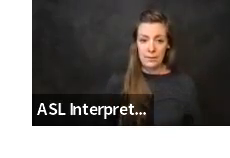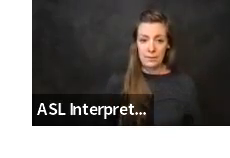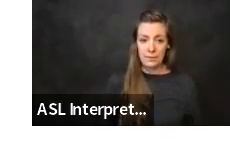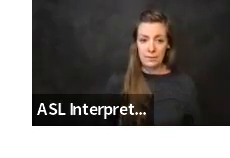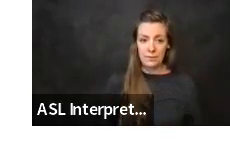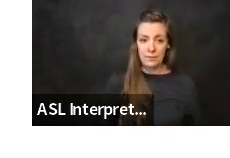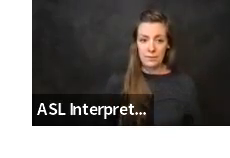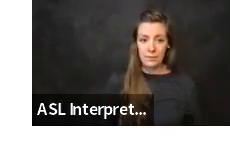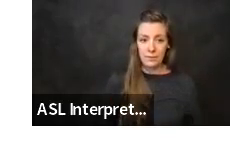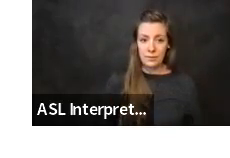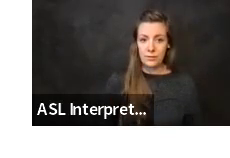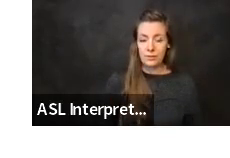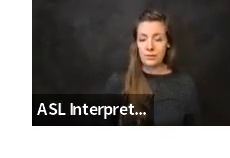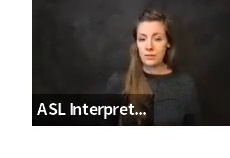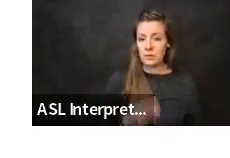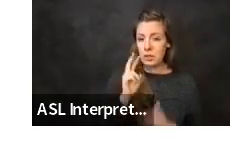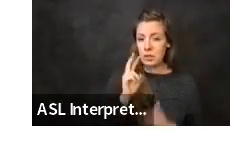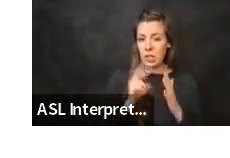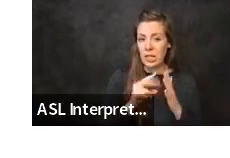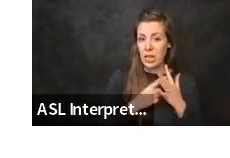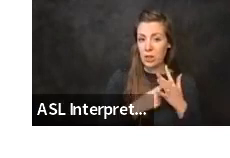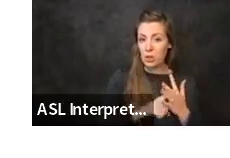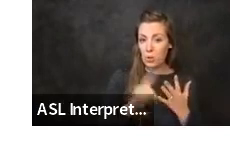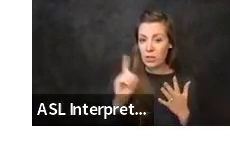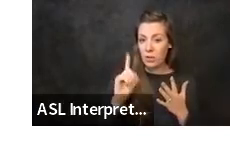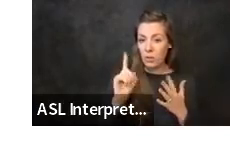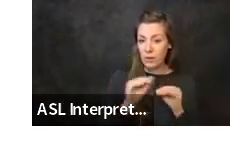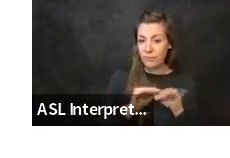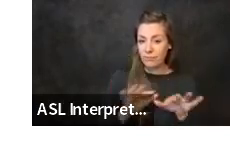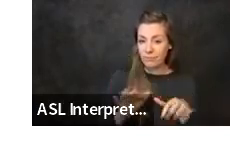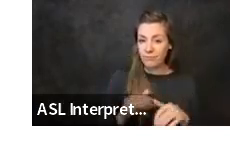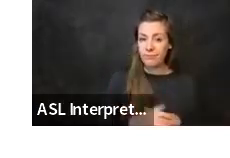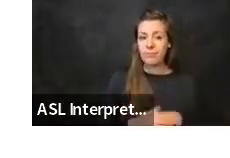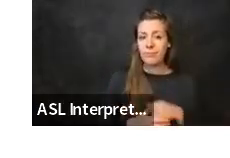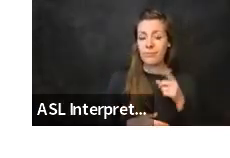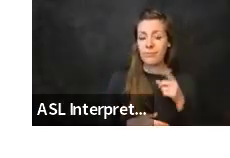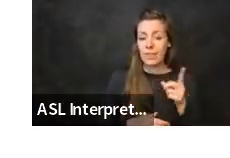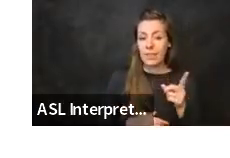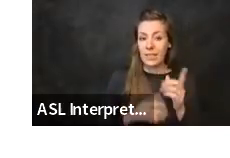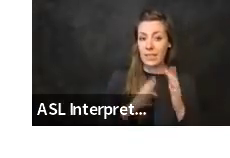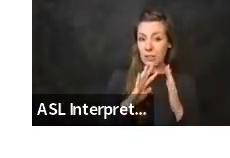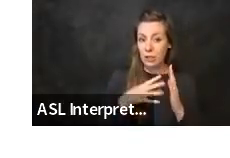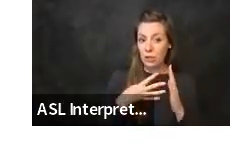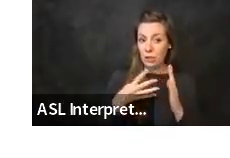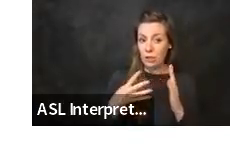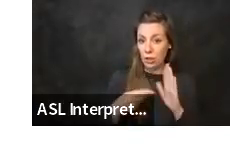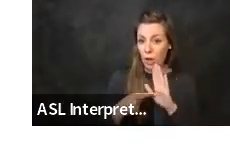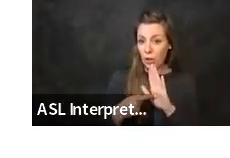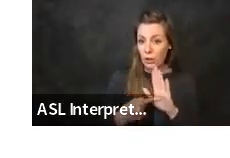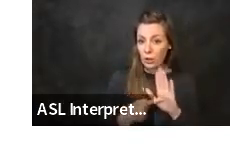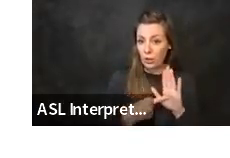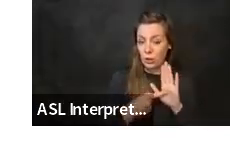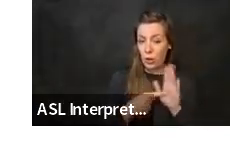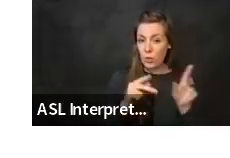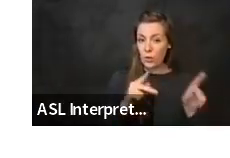Looking at source of infection, this chart is showing the proportion of cases